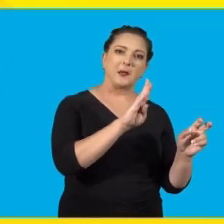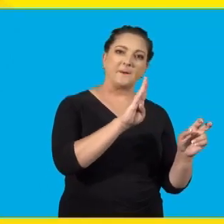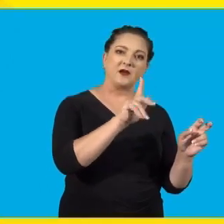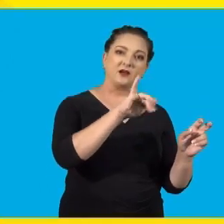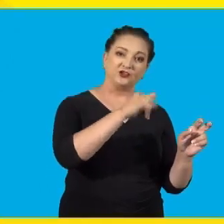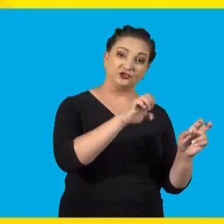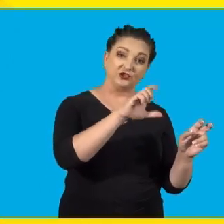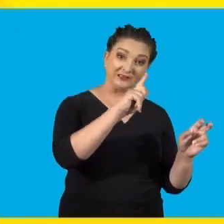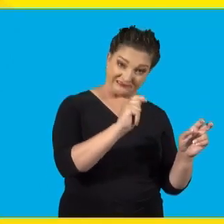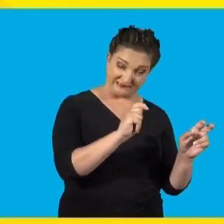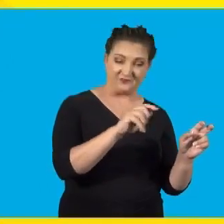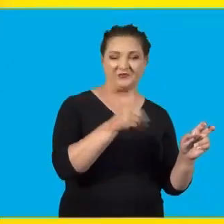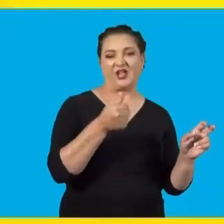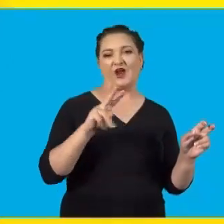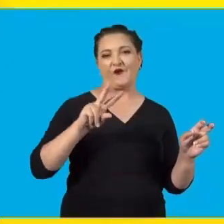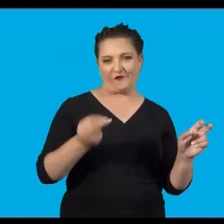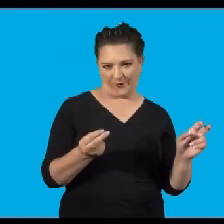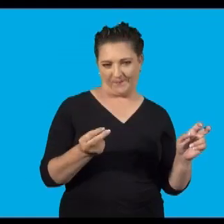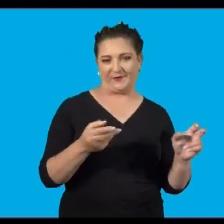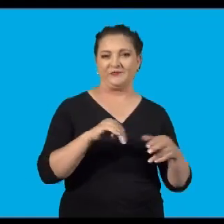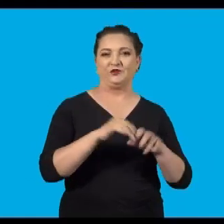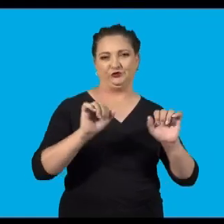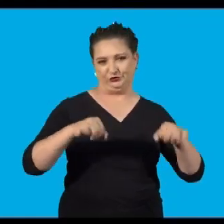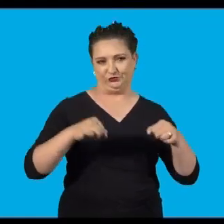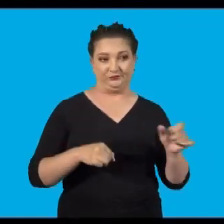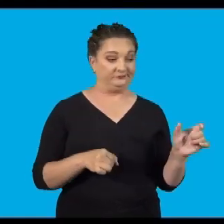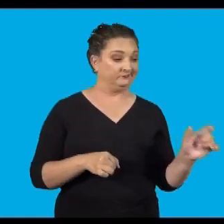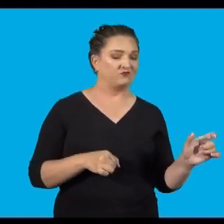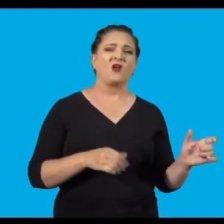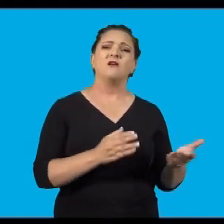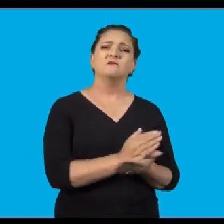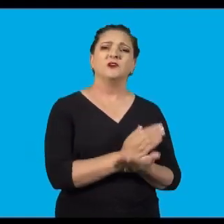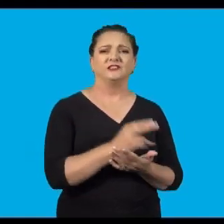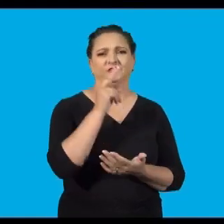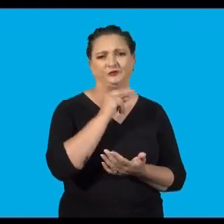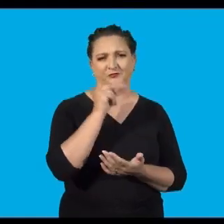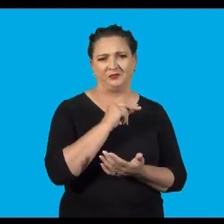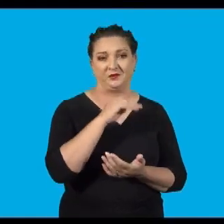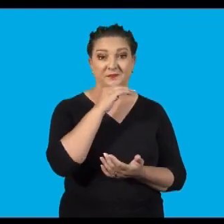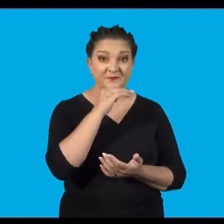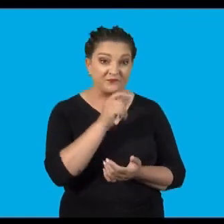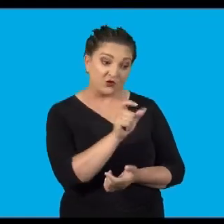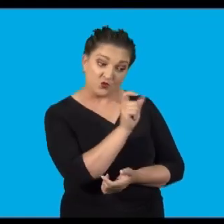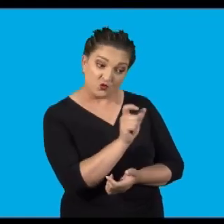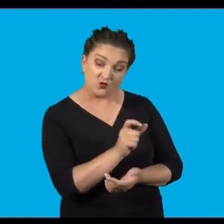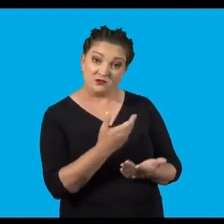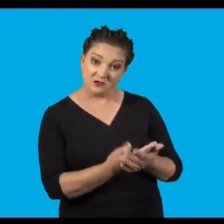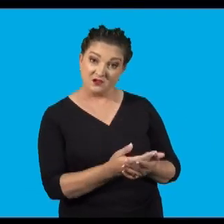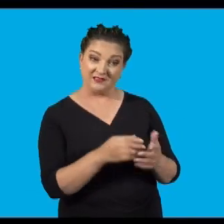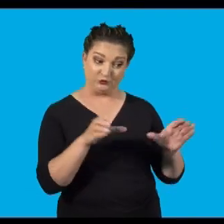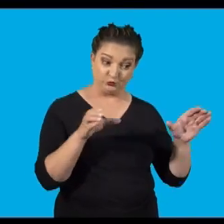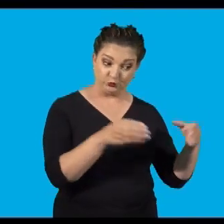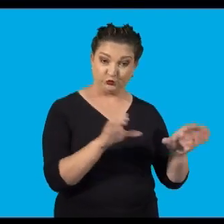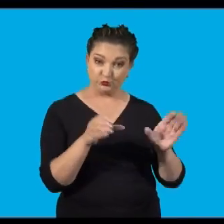and verb agreement, and then parts of speech. The term used for the categories into which words can be